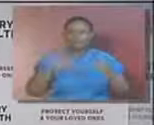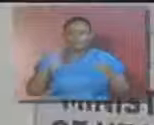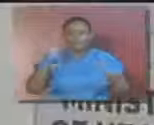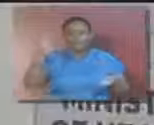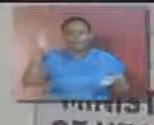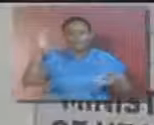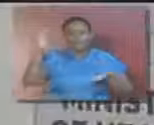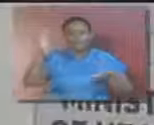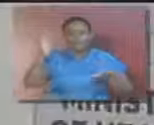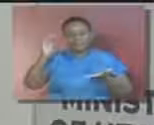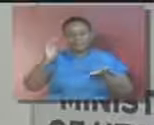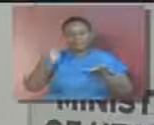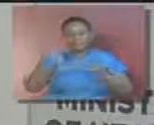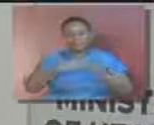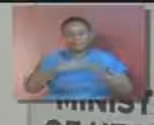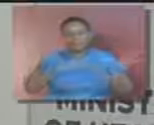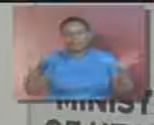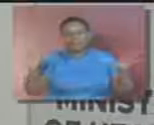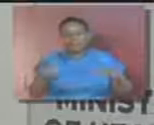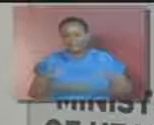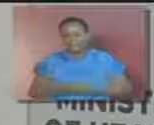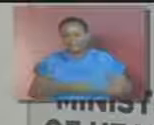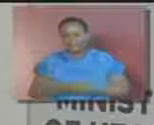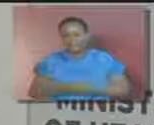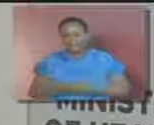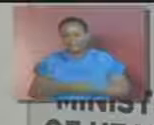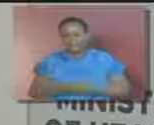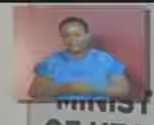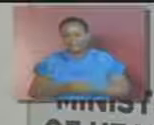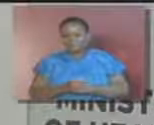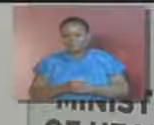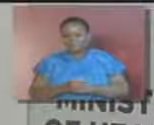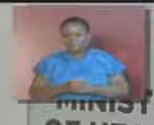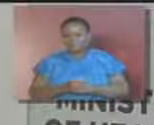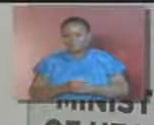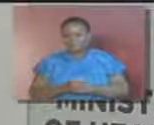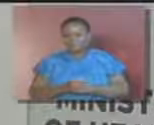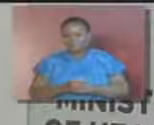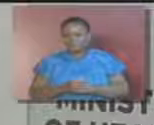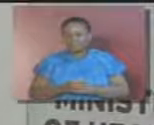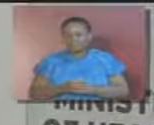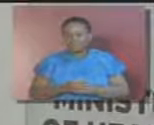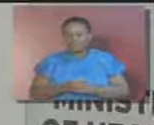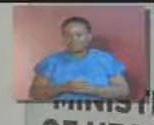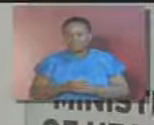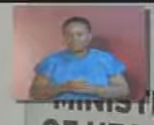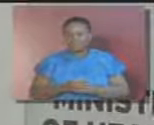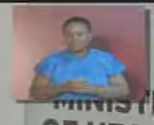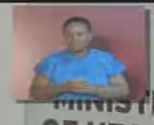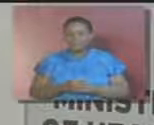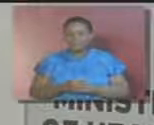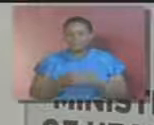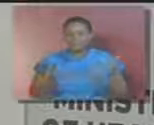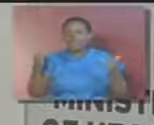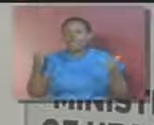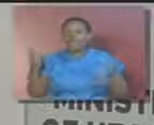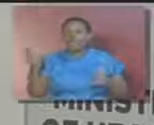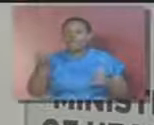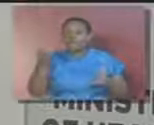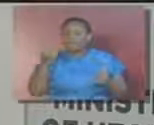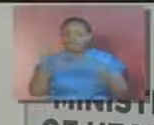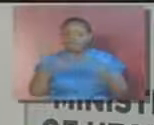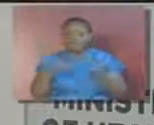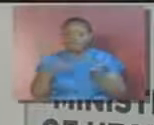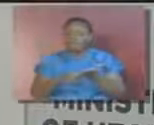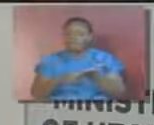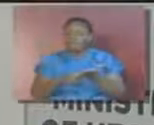Yes. So your second question, I don't know. Basically, as you know, and we always maintain patient confidentiality, and we can't go into details of any